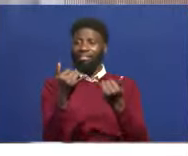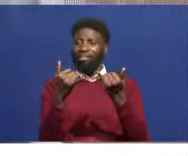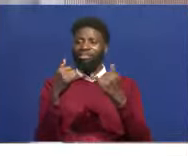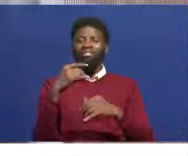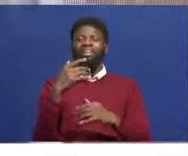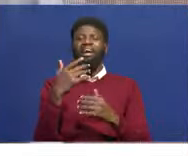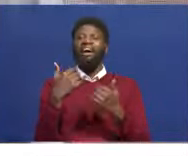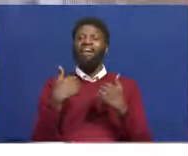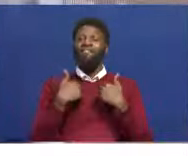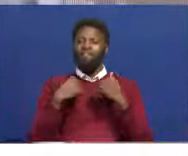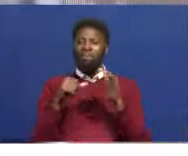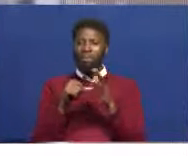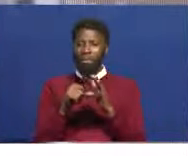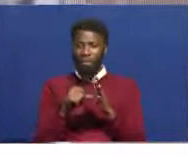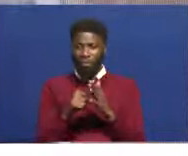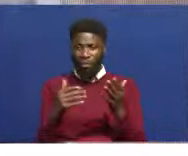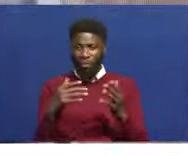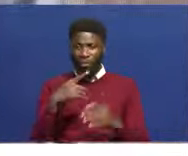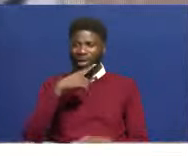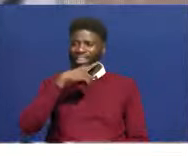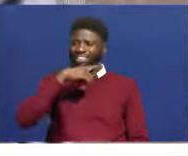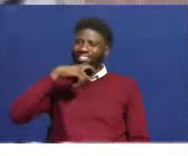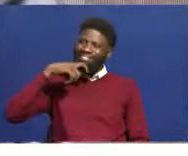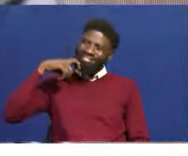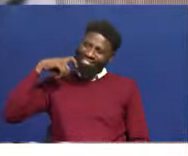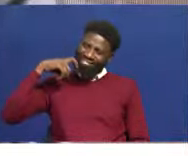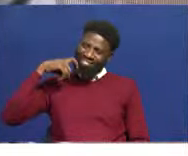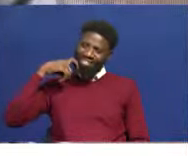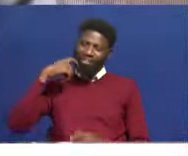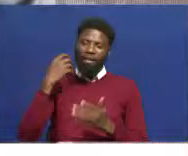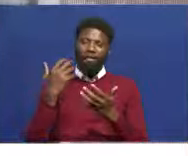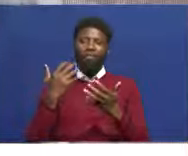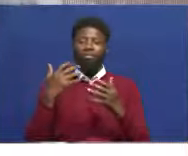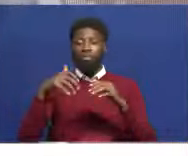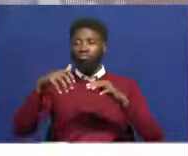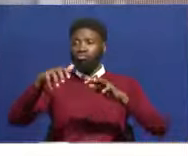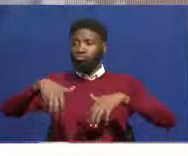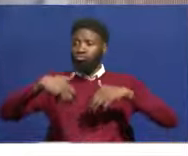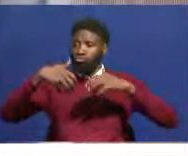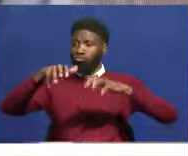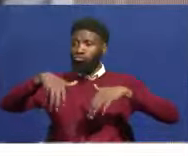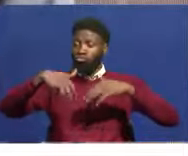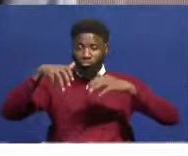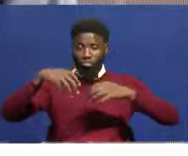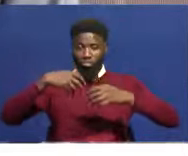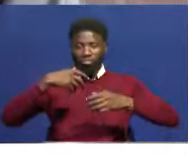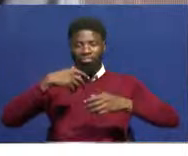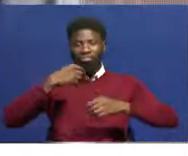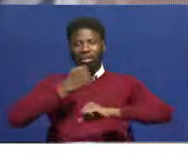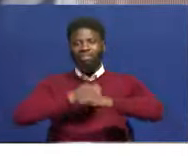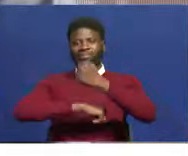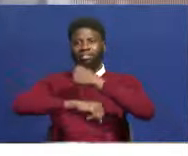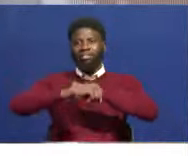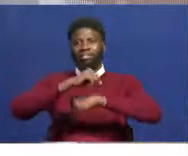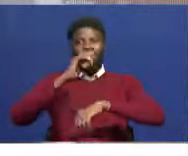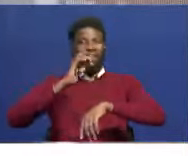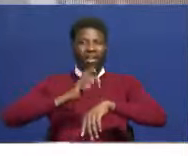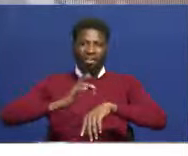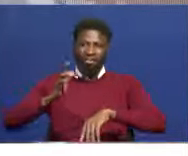drought, disrupting our subsistence agriculture and